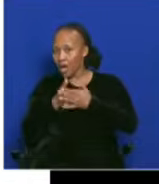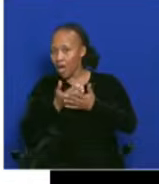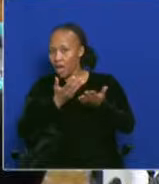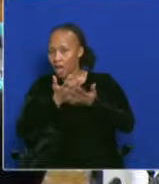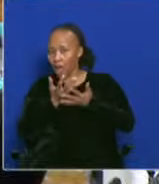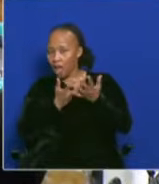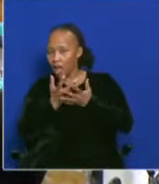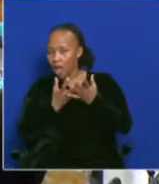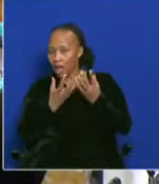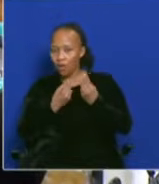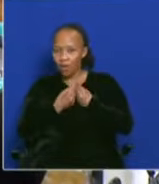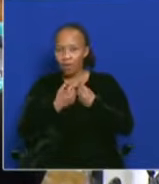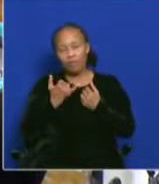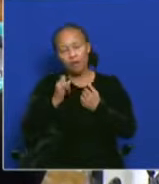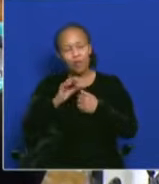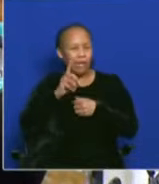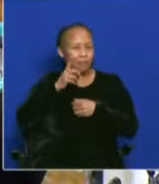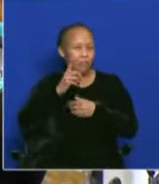them."